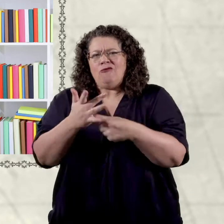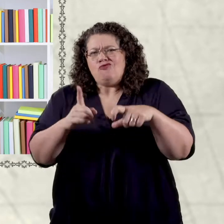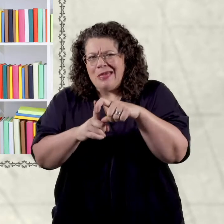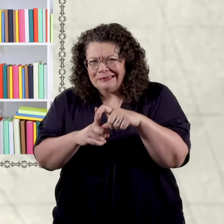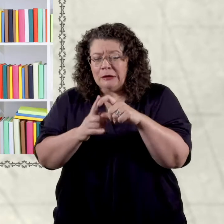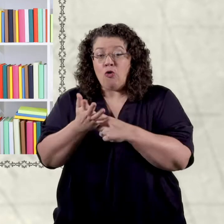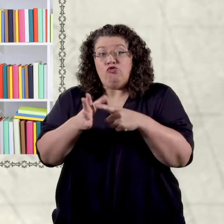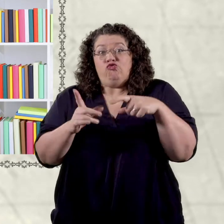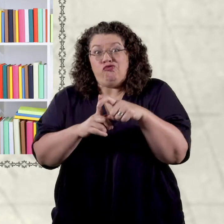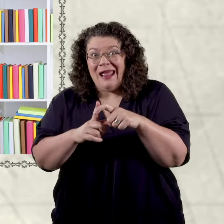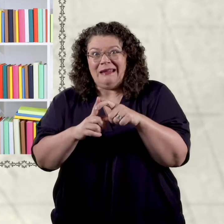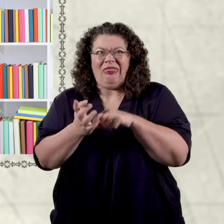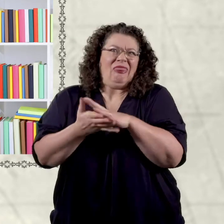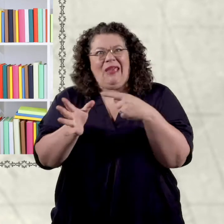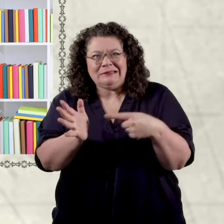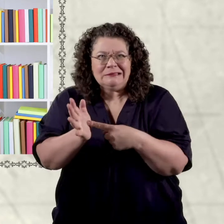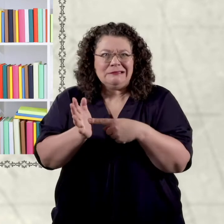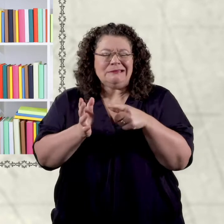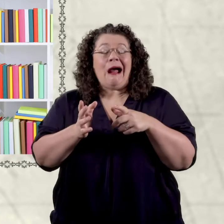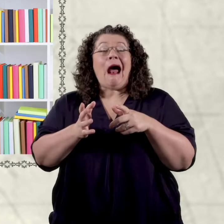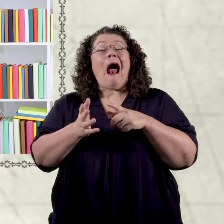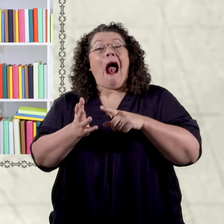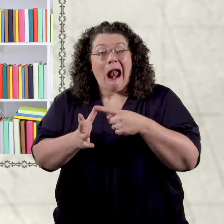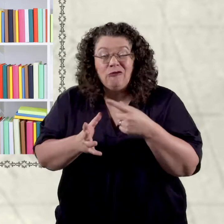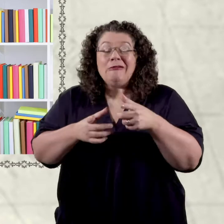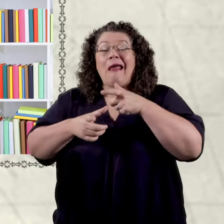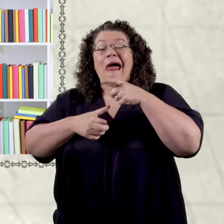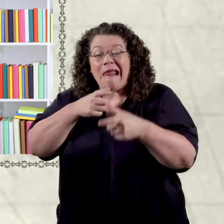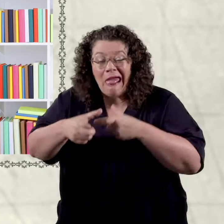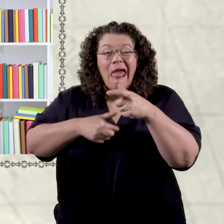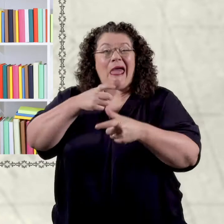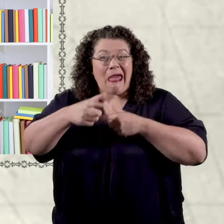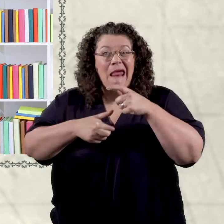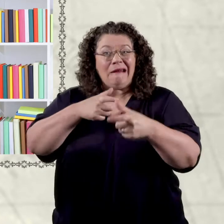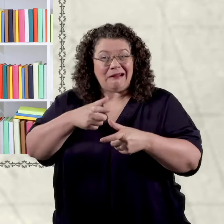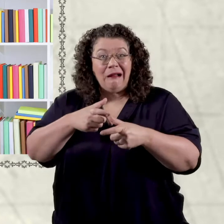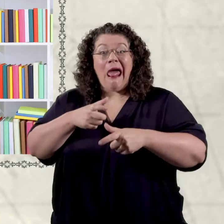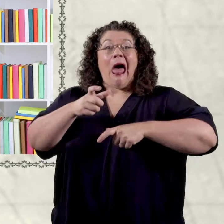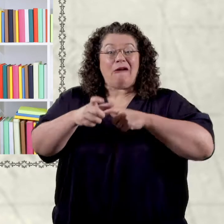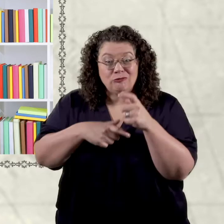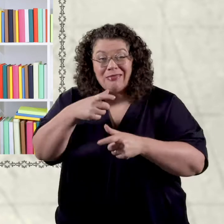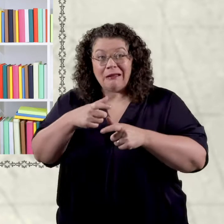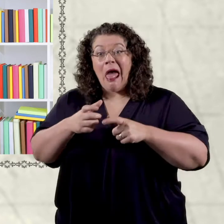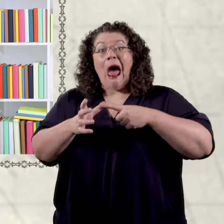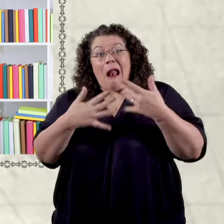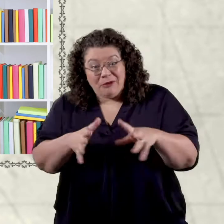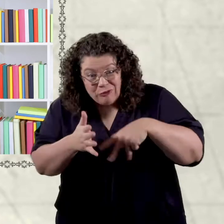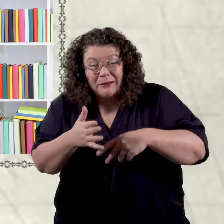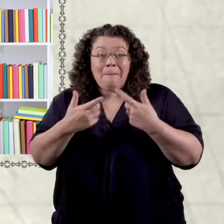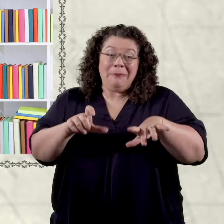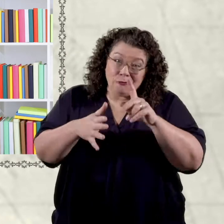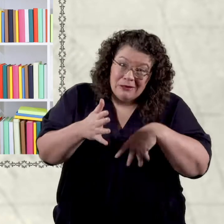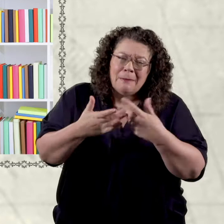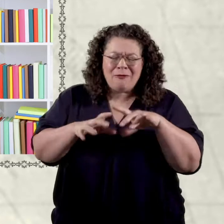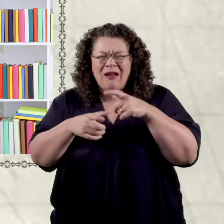that. Alfred read that. Alfred read that. Alfred read that. Alfred